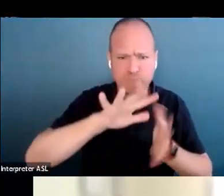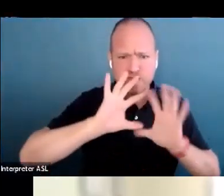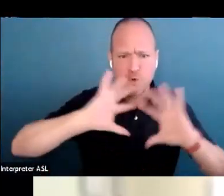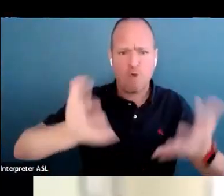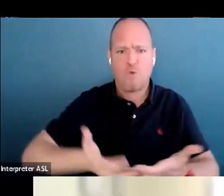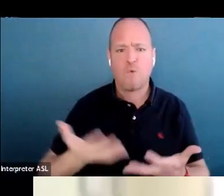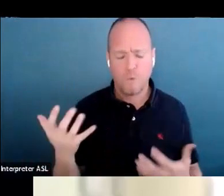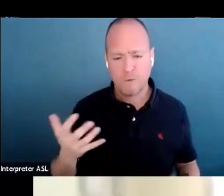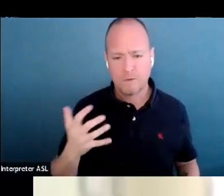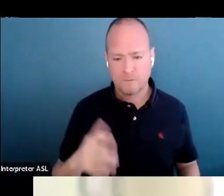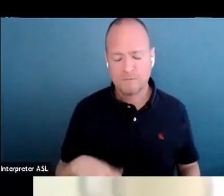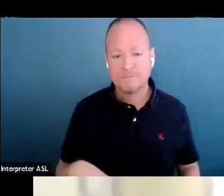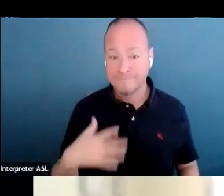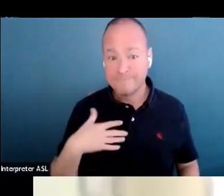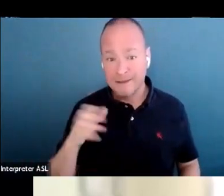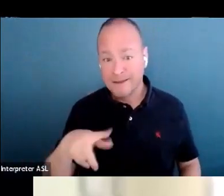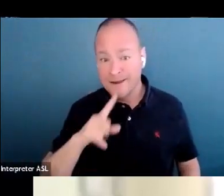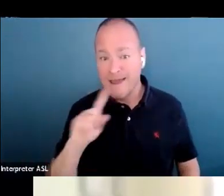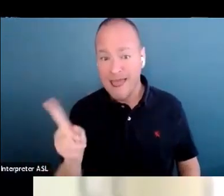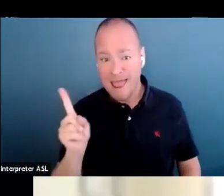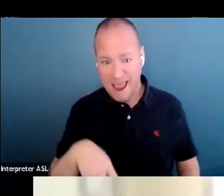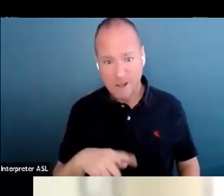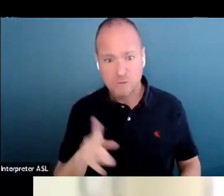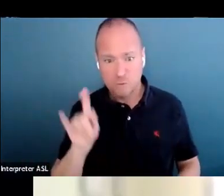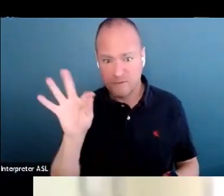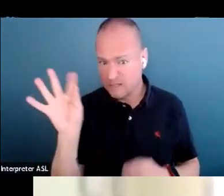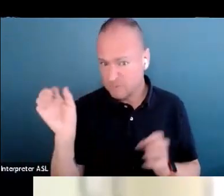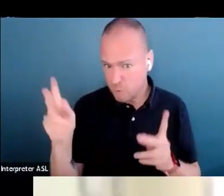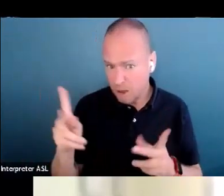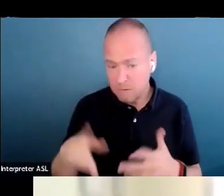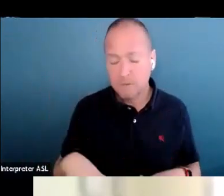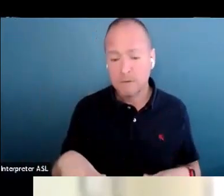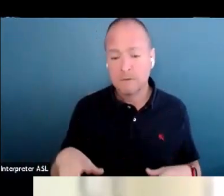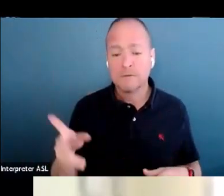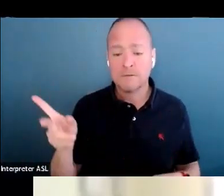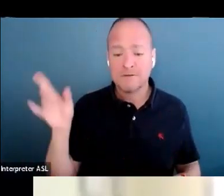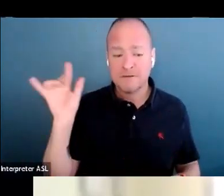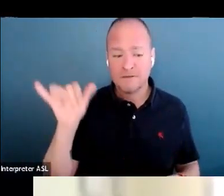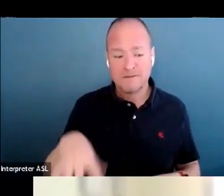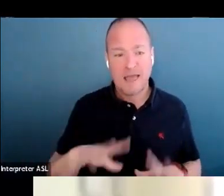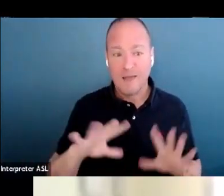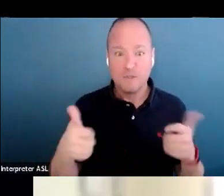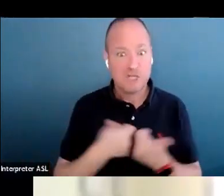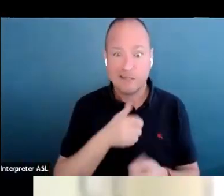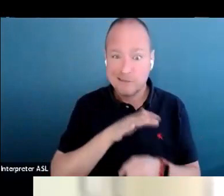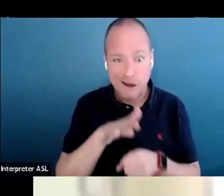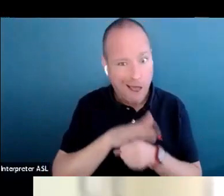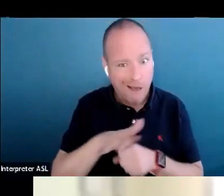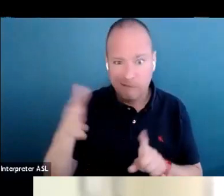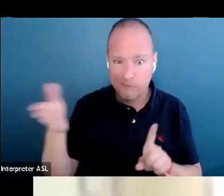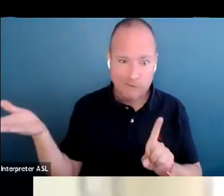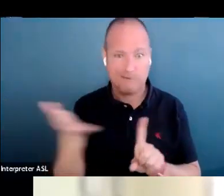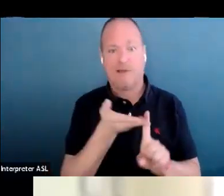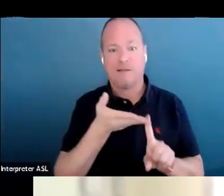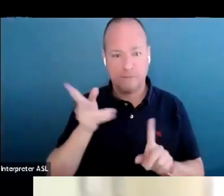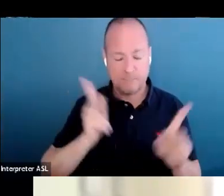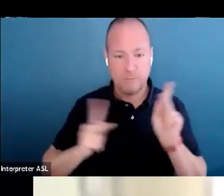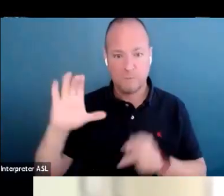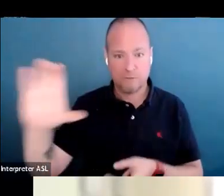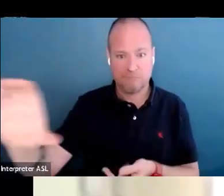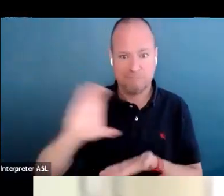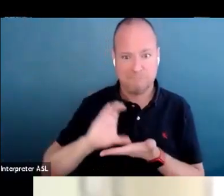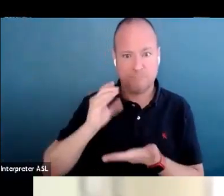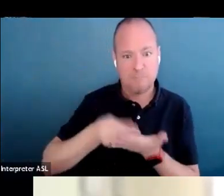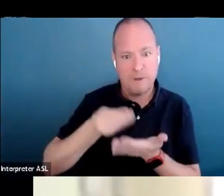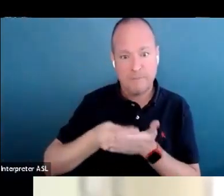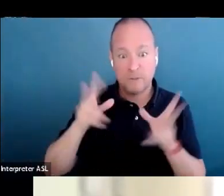So I can answer that if that's all right, Ren. It was challenging enough to convince people to fund us to do